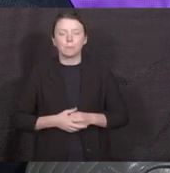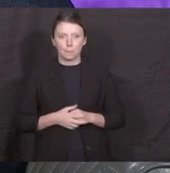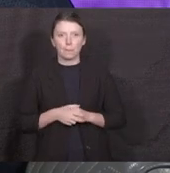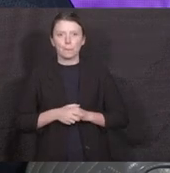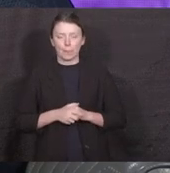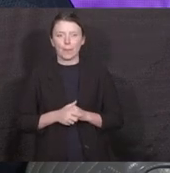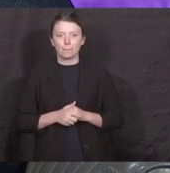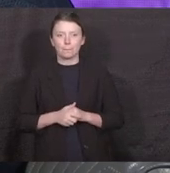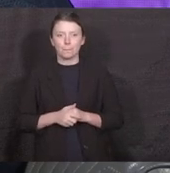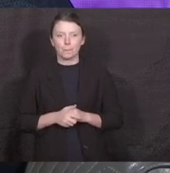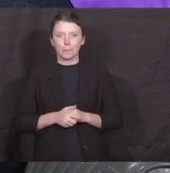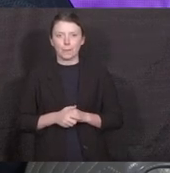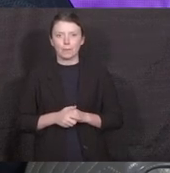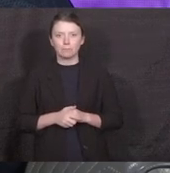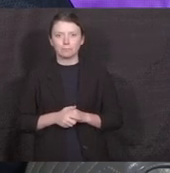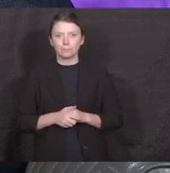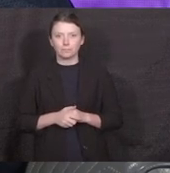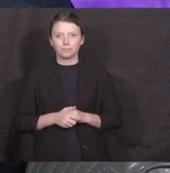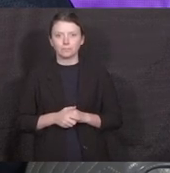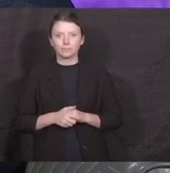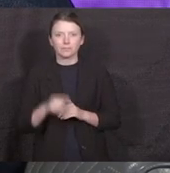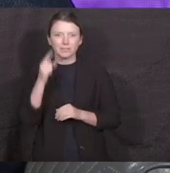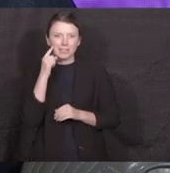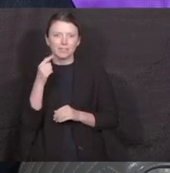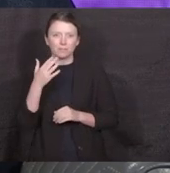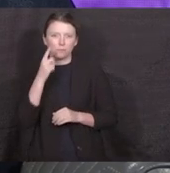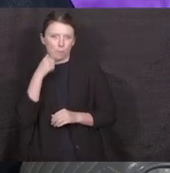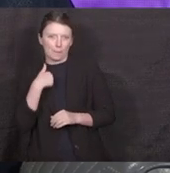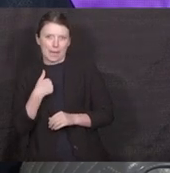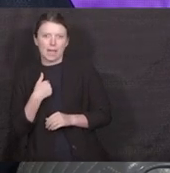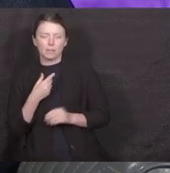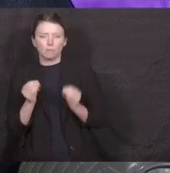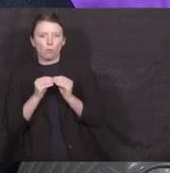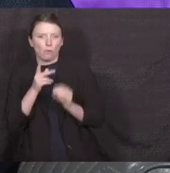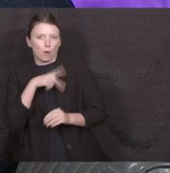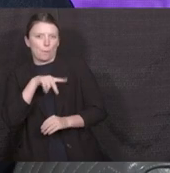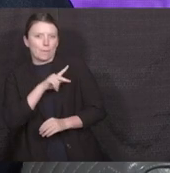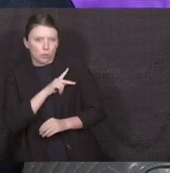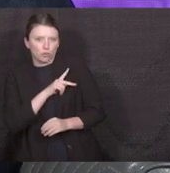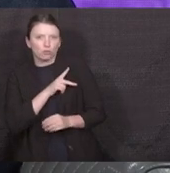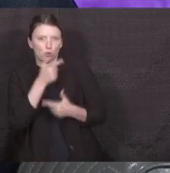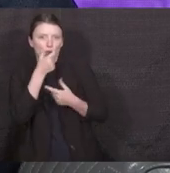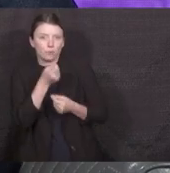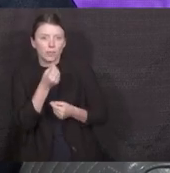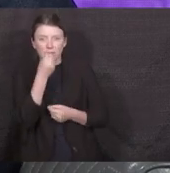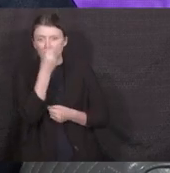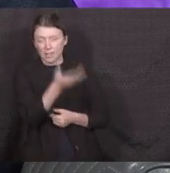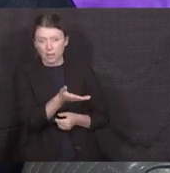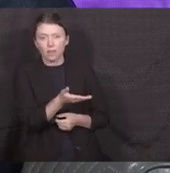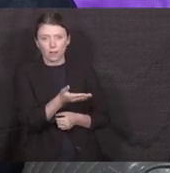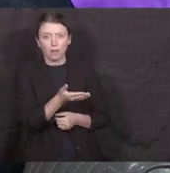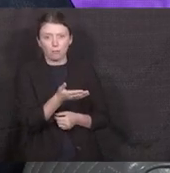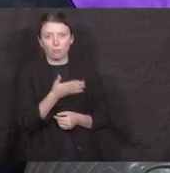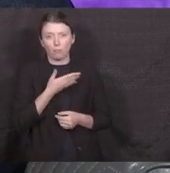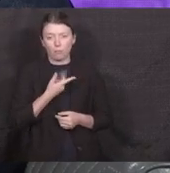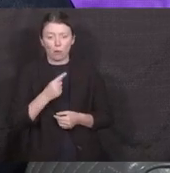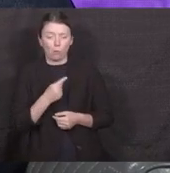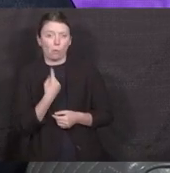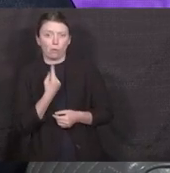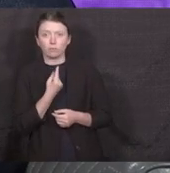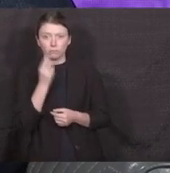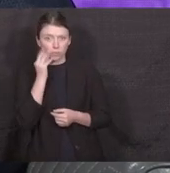I think because I took a real personal interest in that that way, and I told them my own experiences, getting